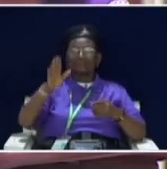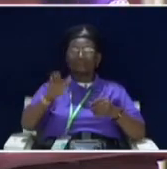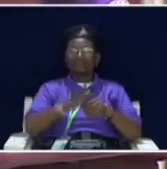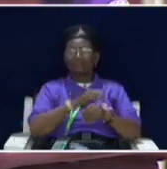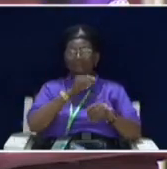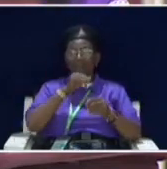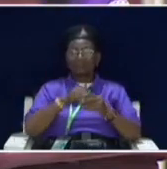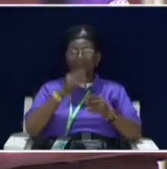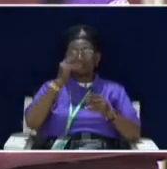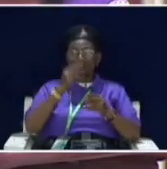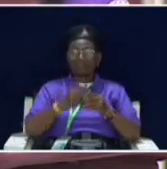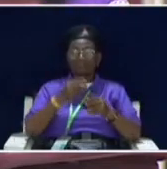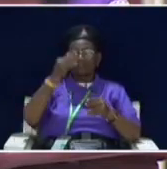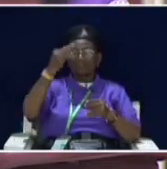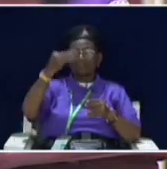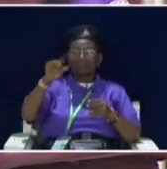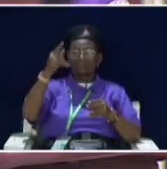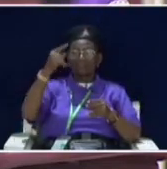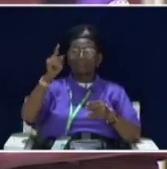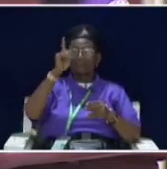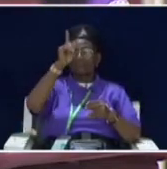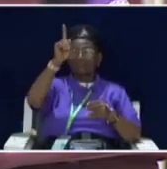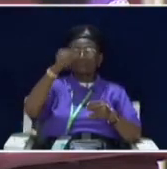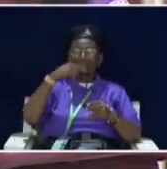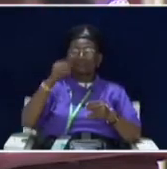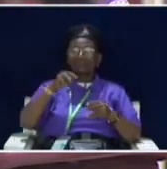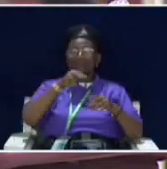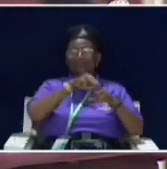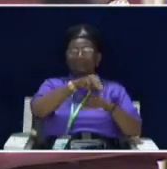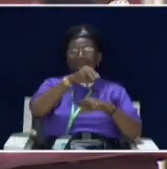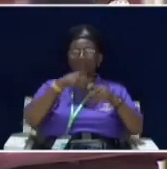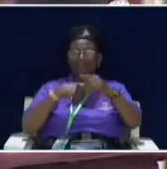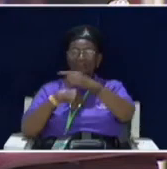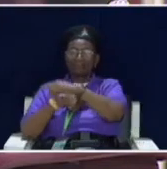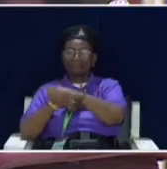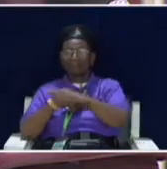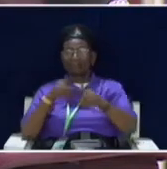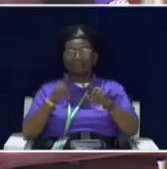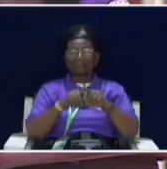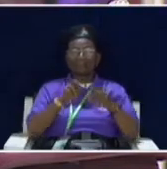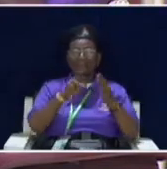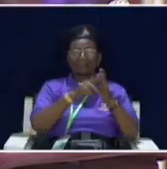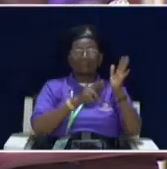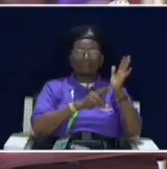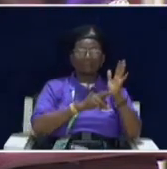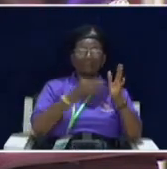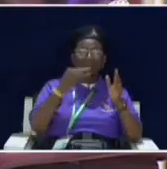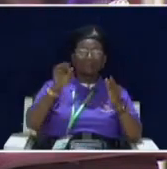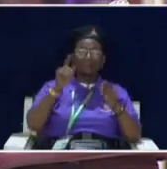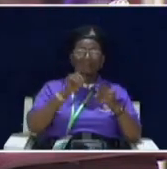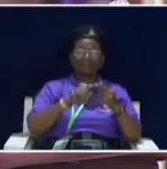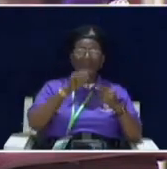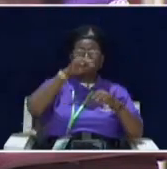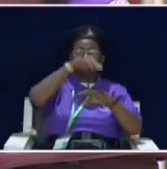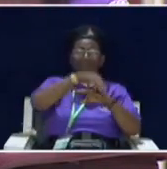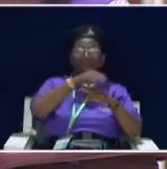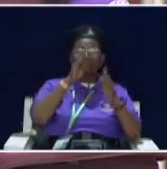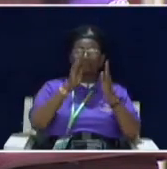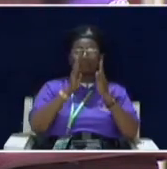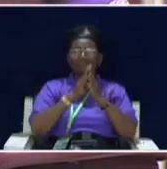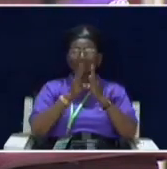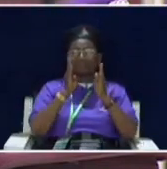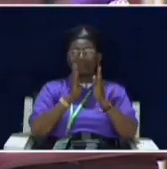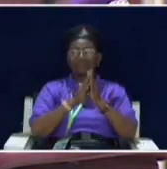one who sent me. Ni oruko eni na ti o ran mi nise. As a result of tonight's meeting. Nipa ti igbagbo ti tale